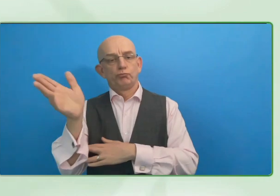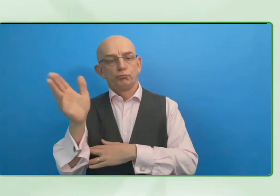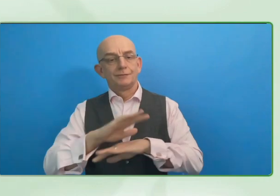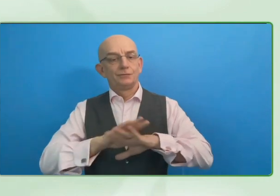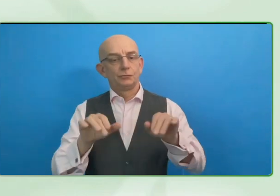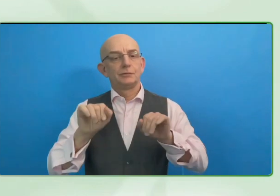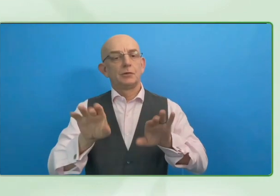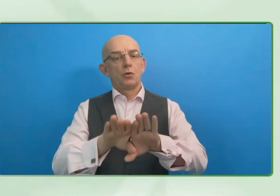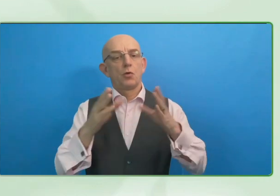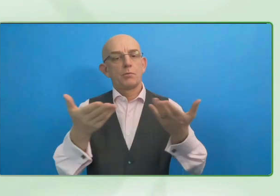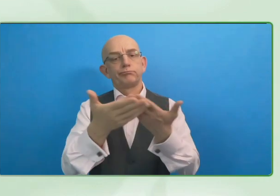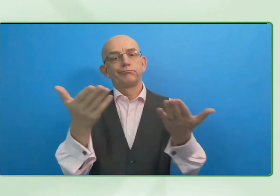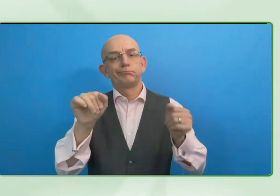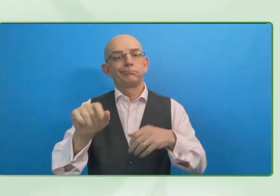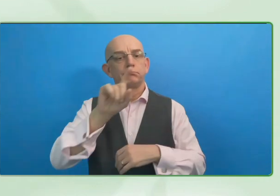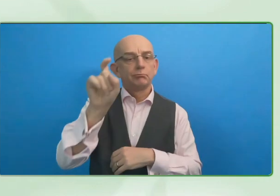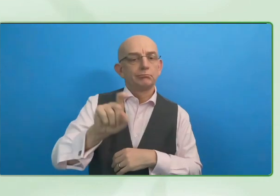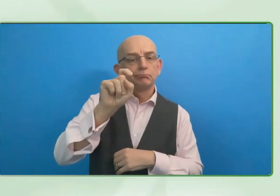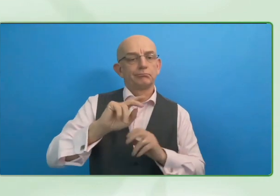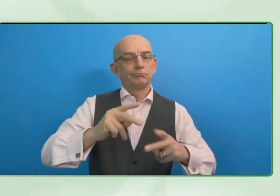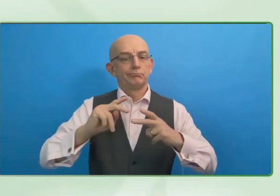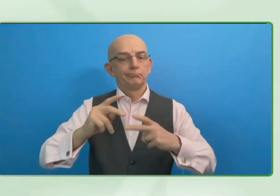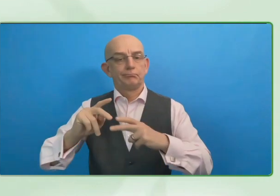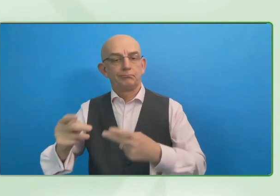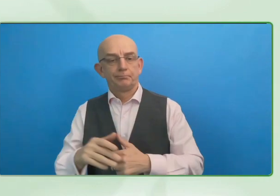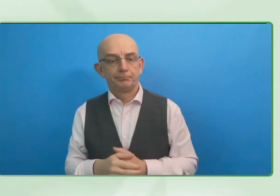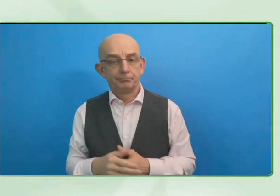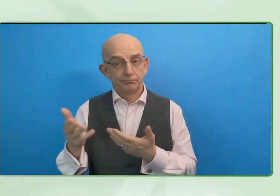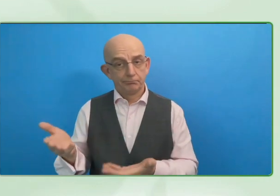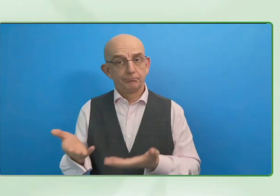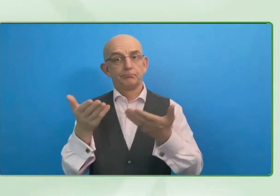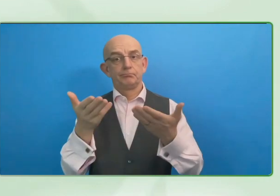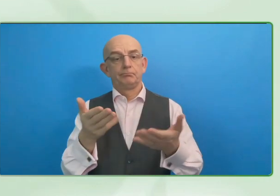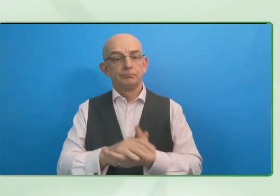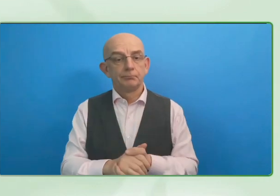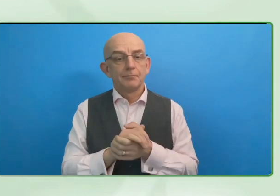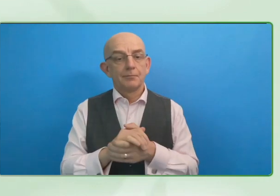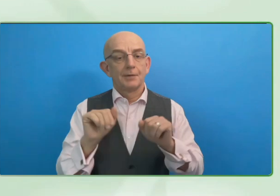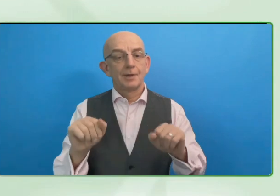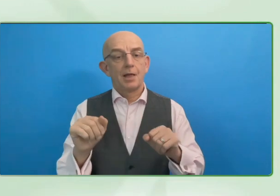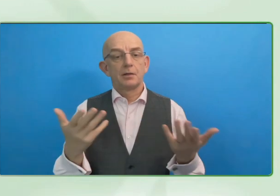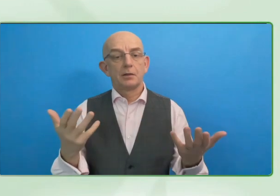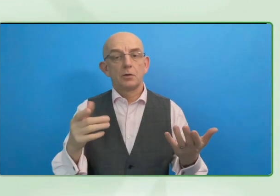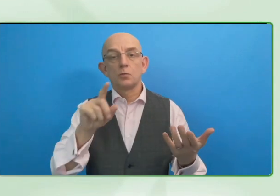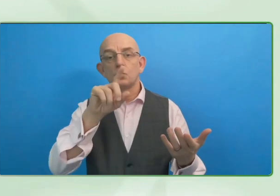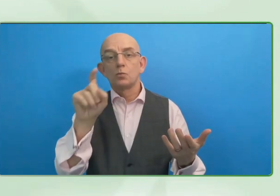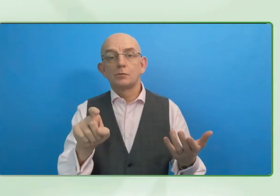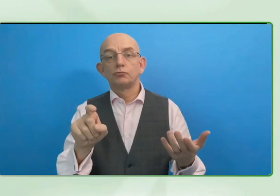Okay. All right, we'll go ahead and do a Q&A. So if there's any questions from the audience, I will go ahead